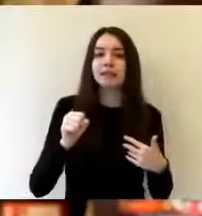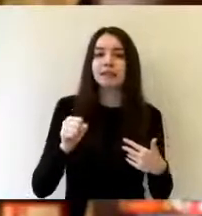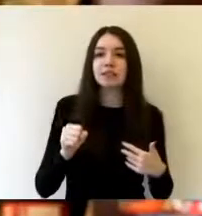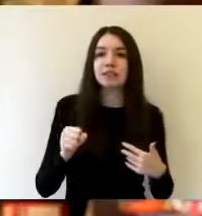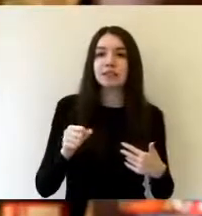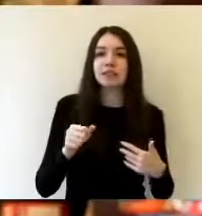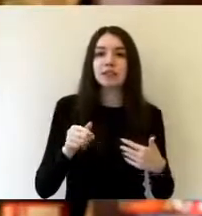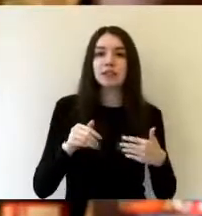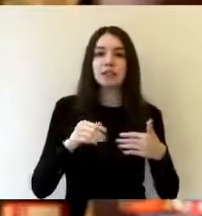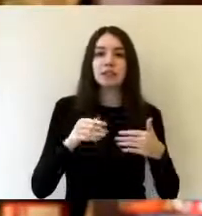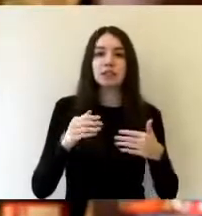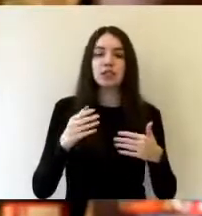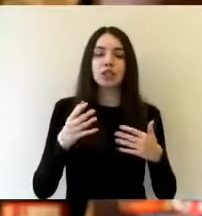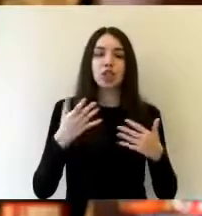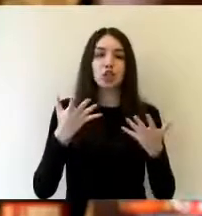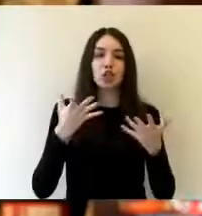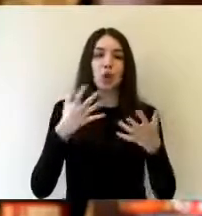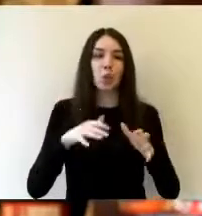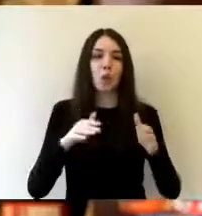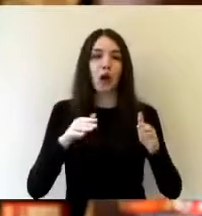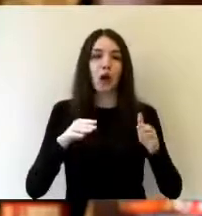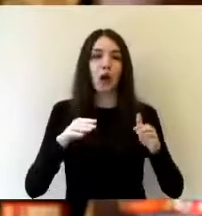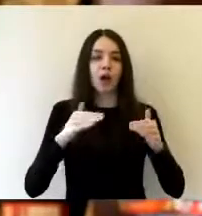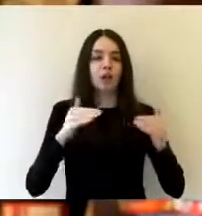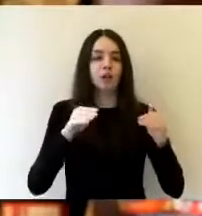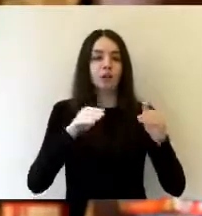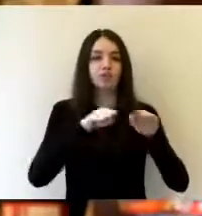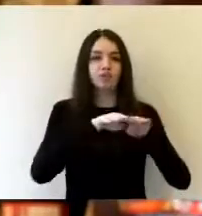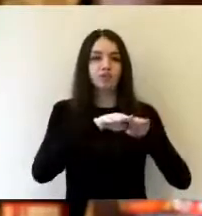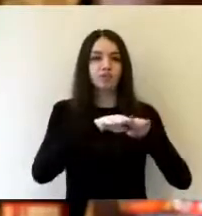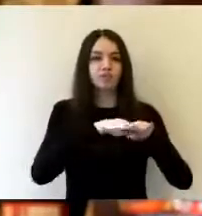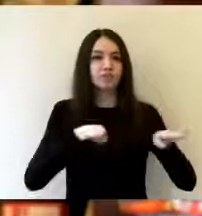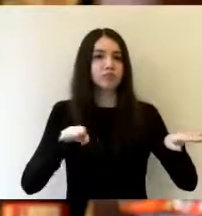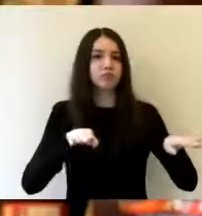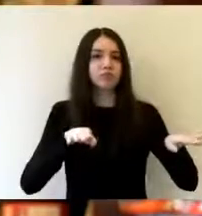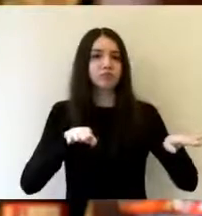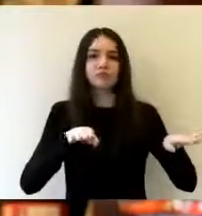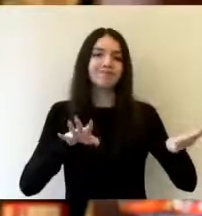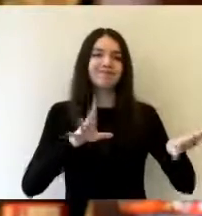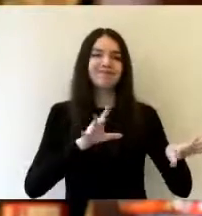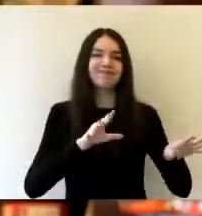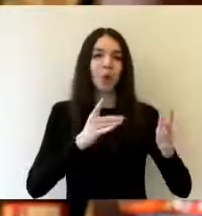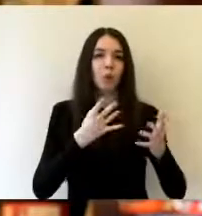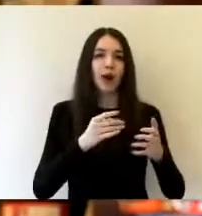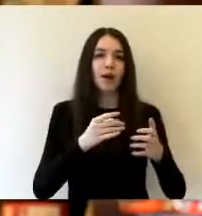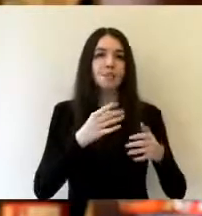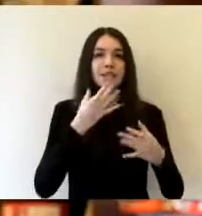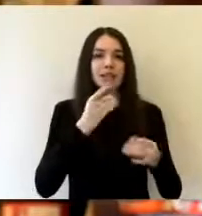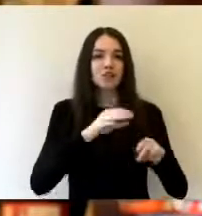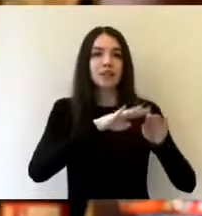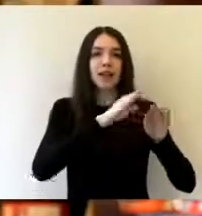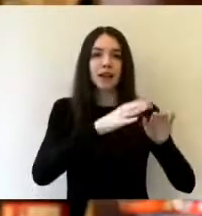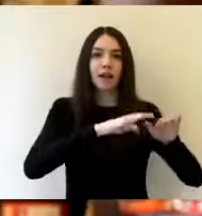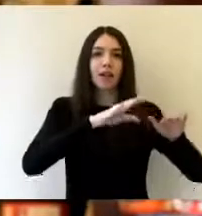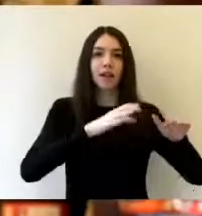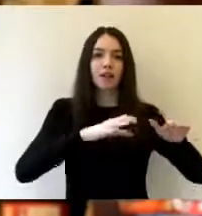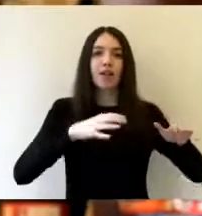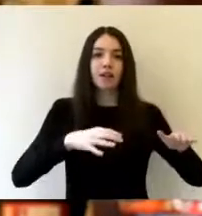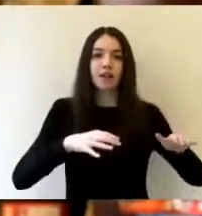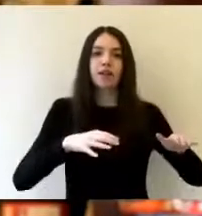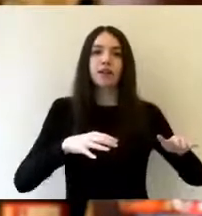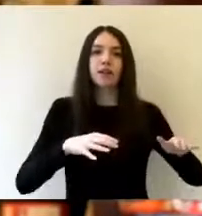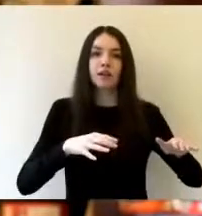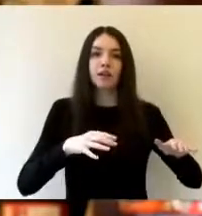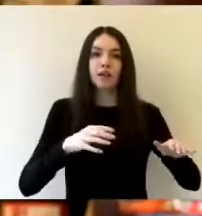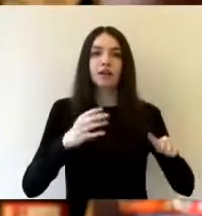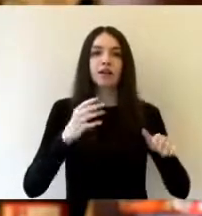clean, meaning clear, not containing that color information, I'm not as interested in it. But having that